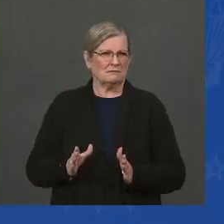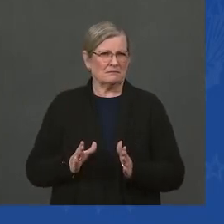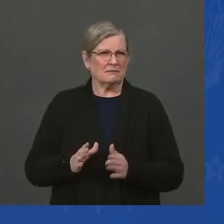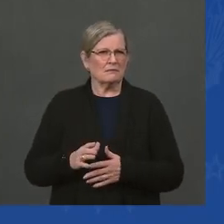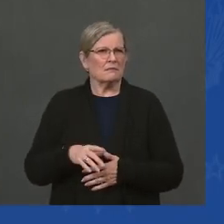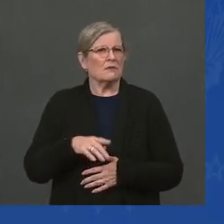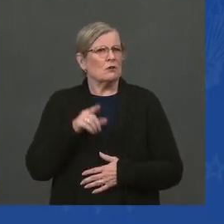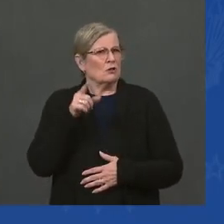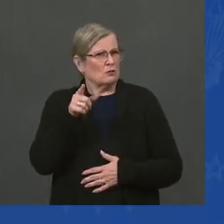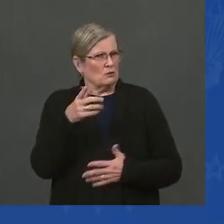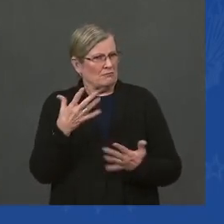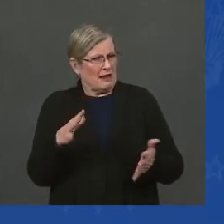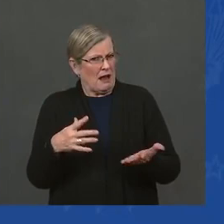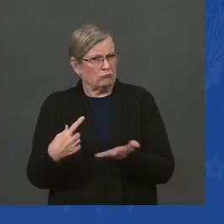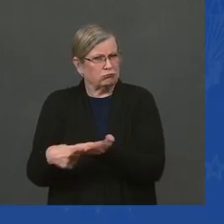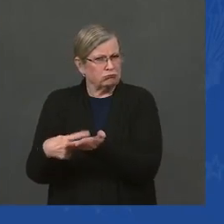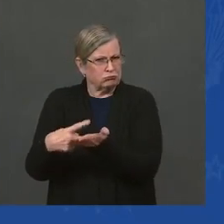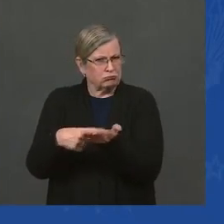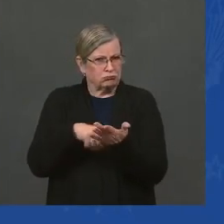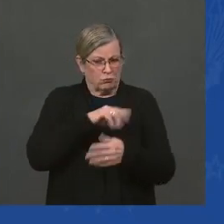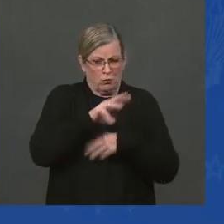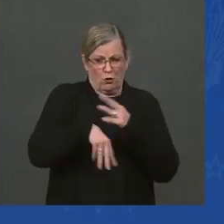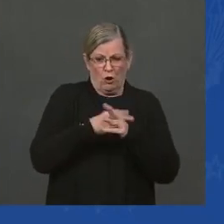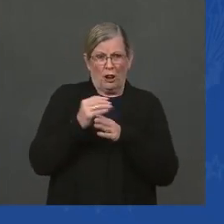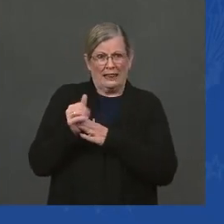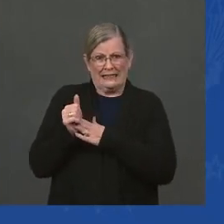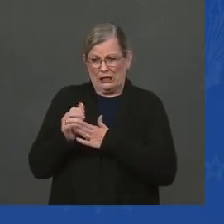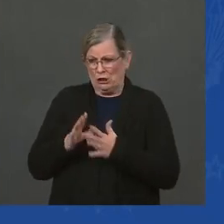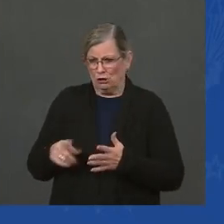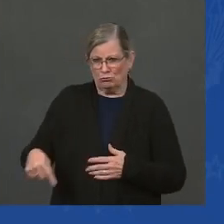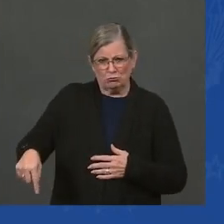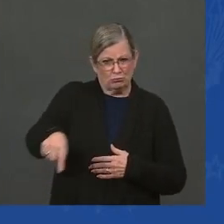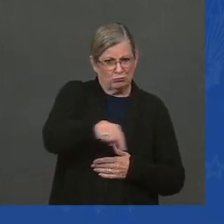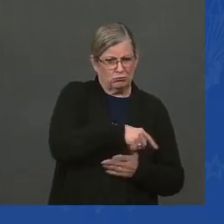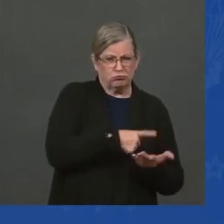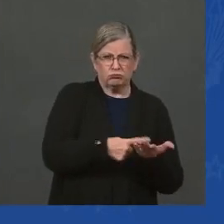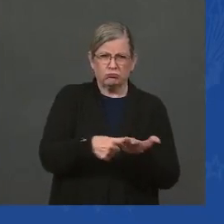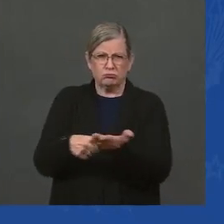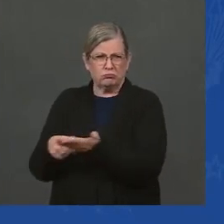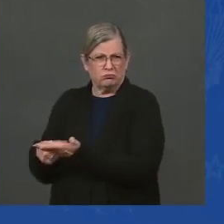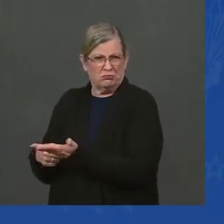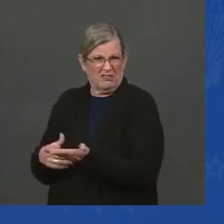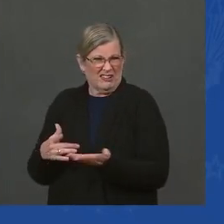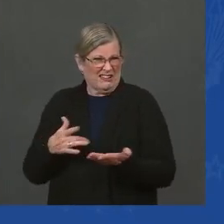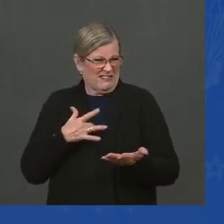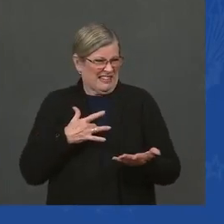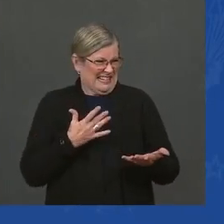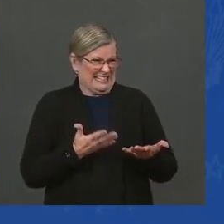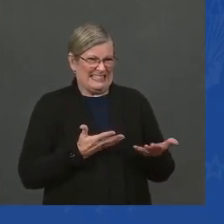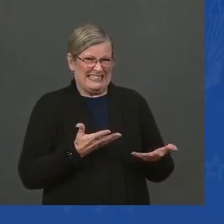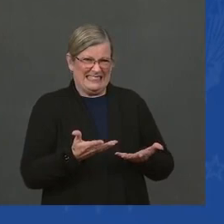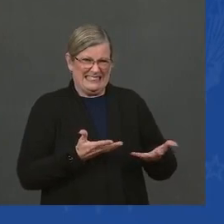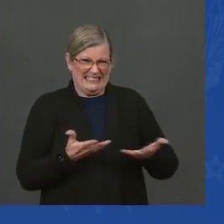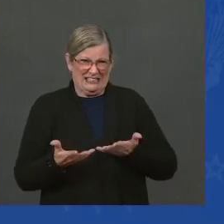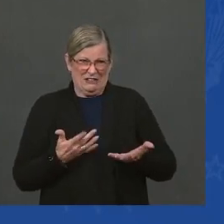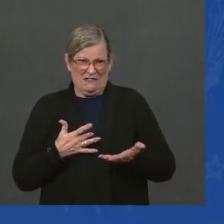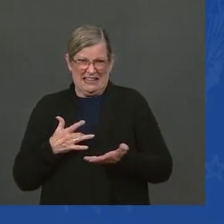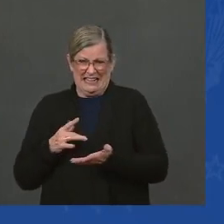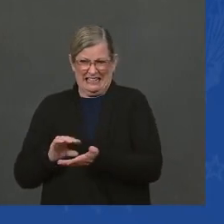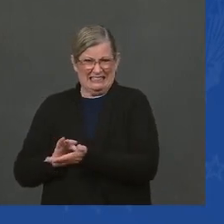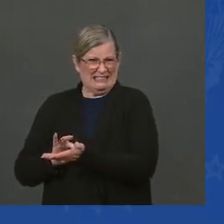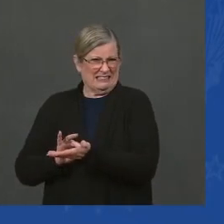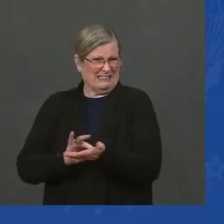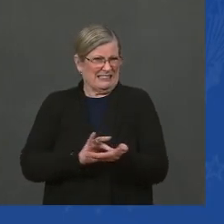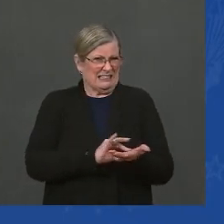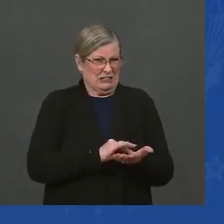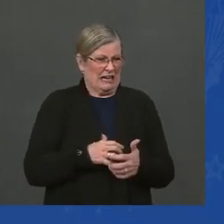atmosphere around the conference here is skeptical, and it's pretty angry. Climate activists feel like decades and decades of COPs